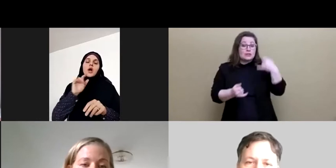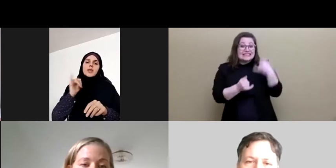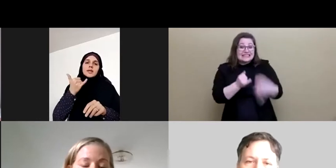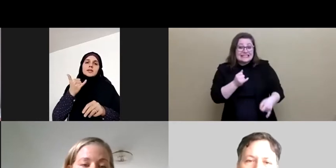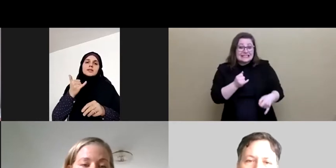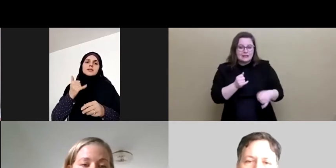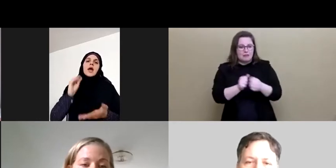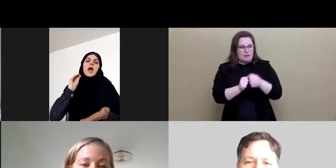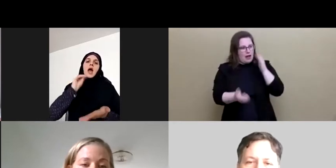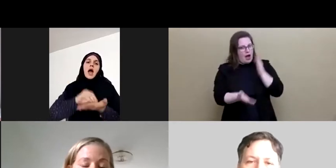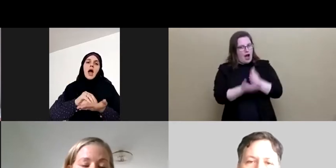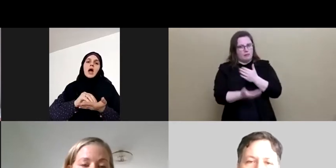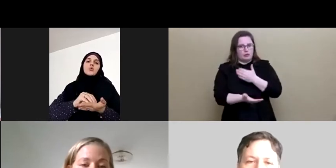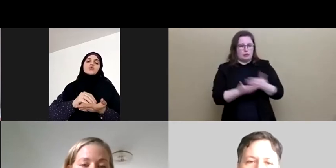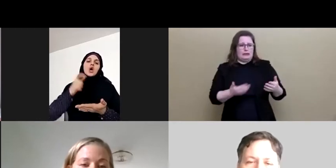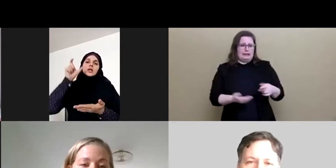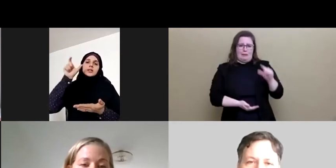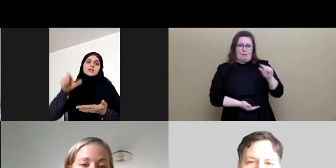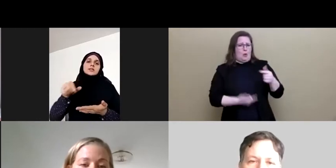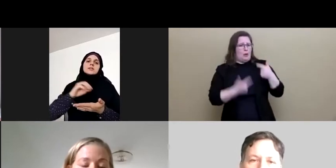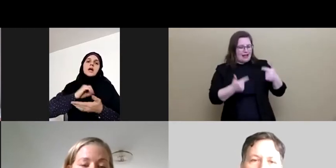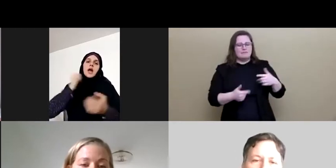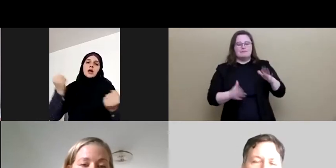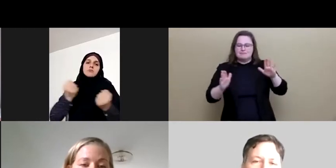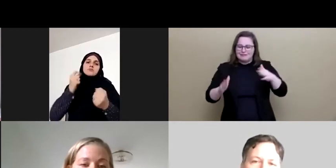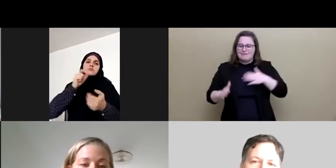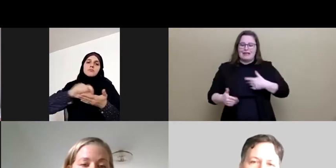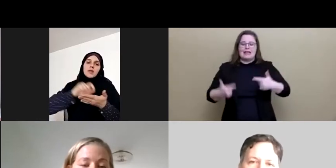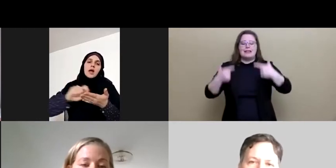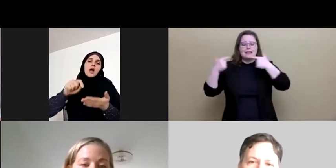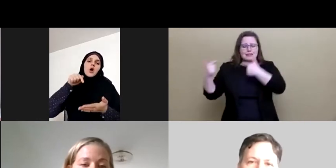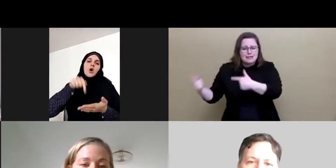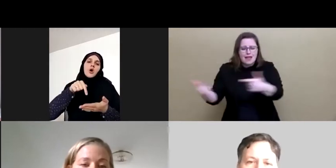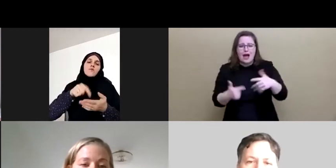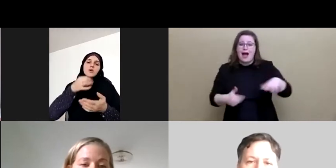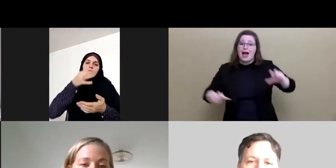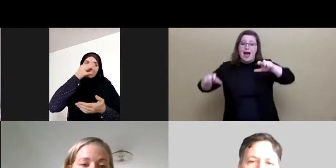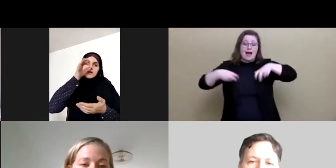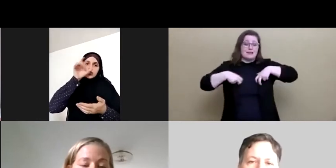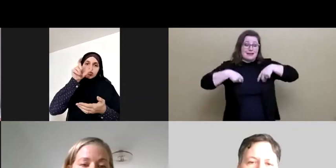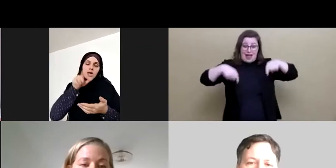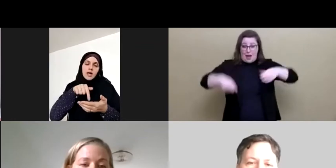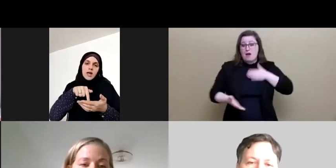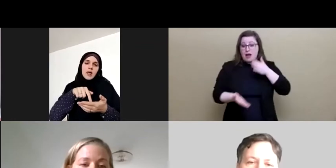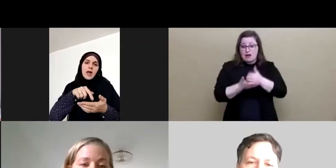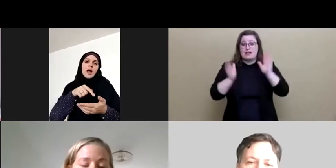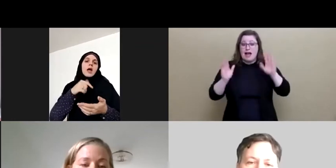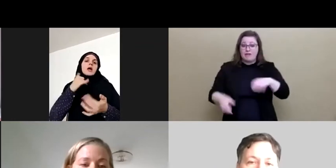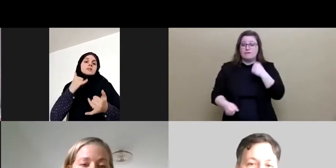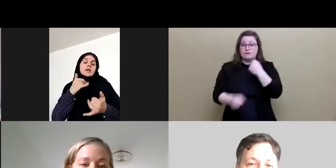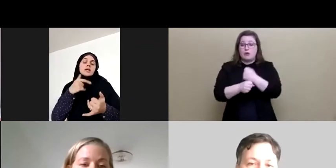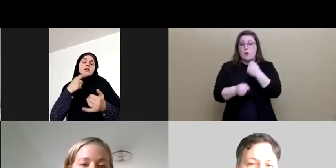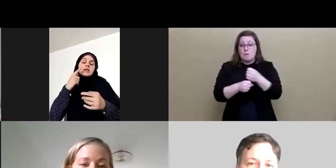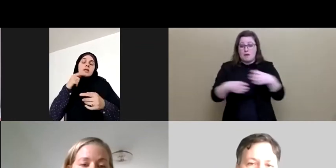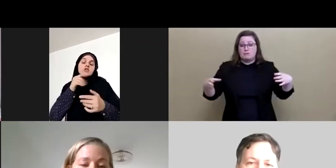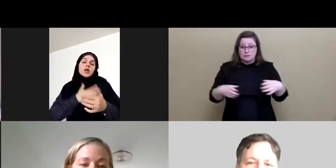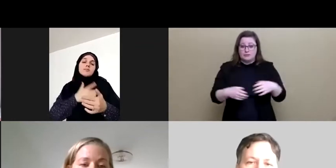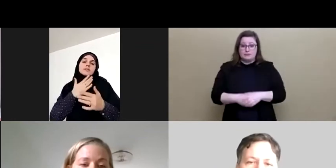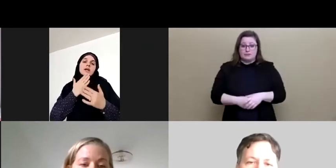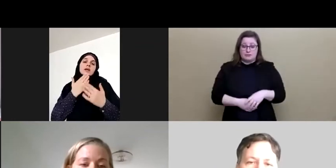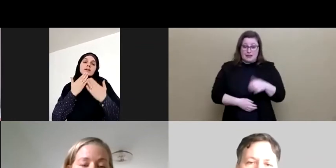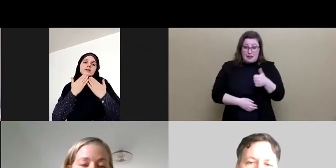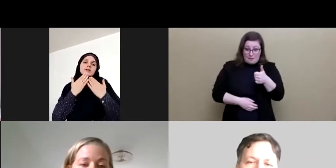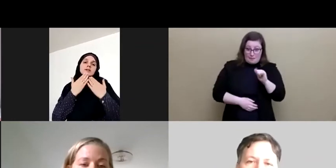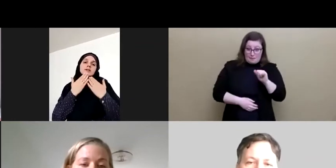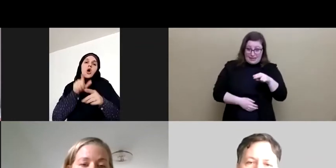definitely not least, I want to thank all the staff at my right who have been involved in this work. This includes Binasa and her